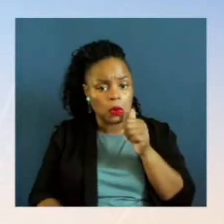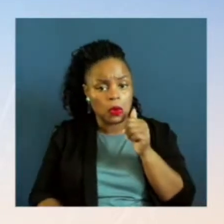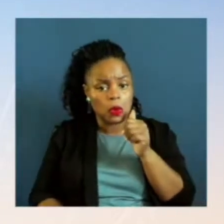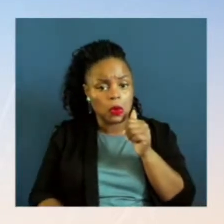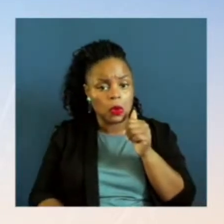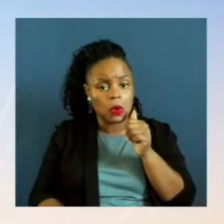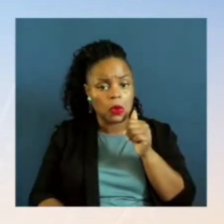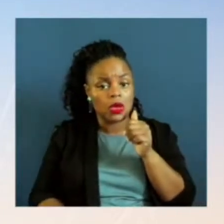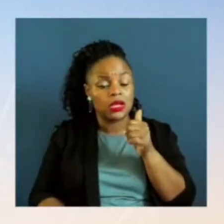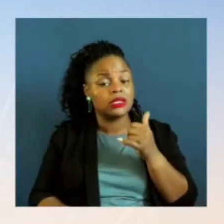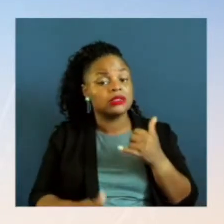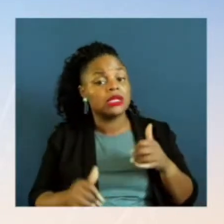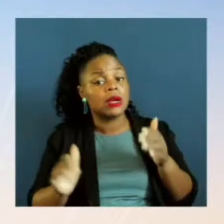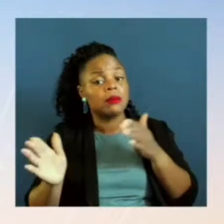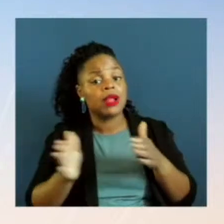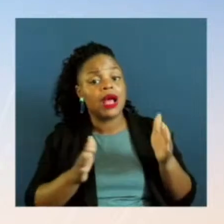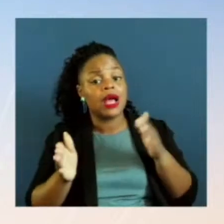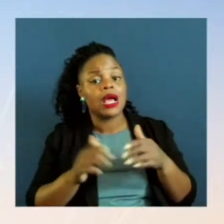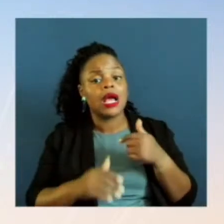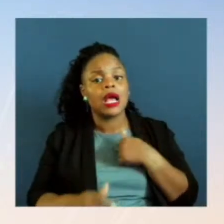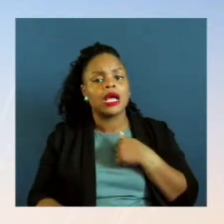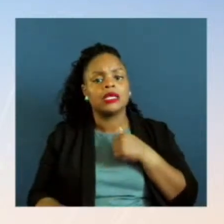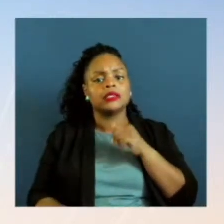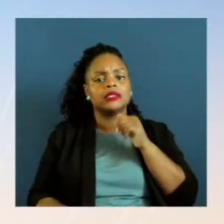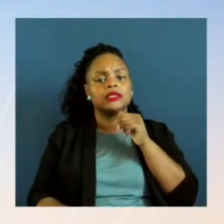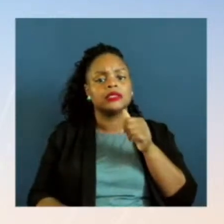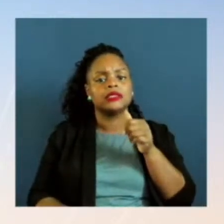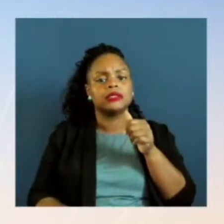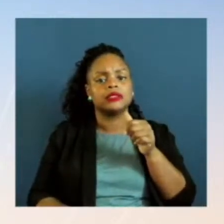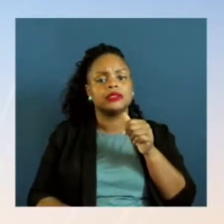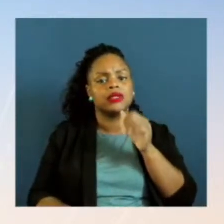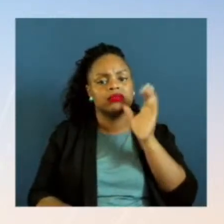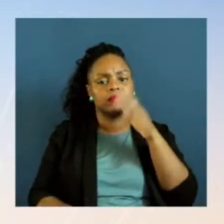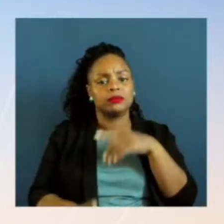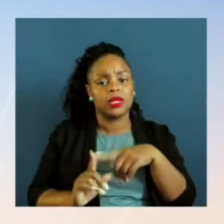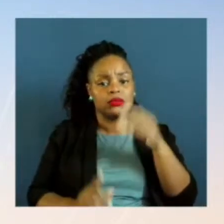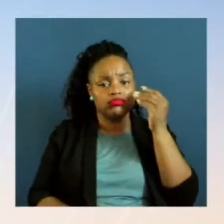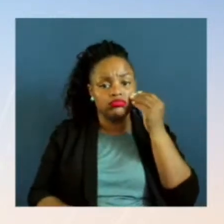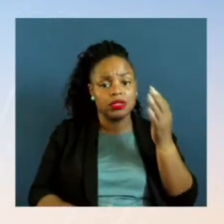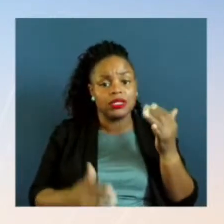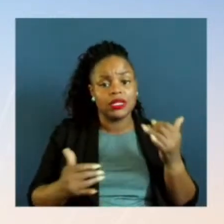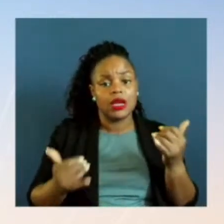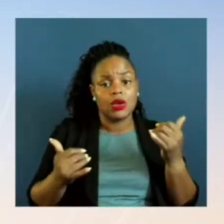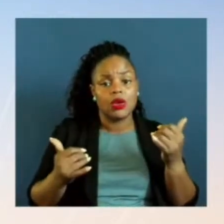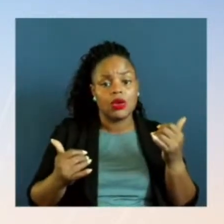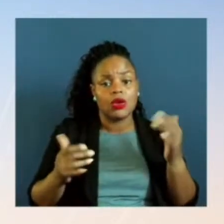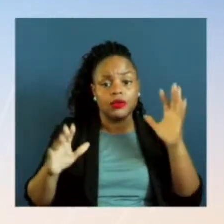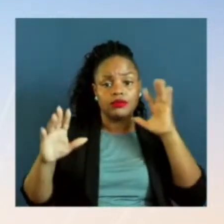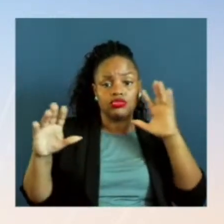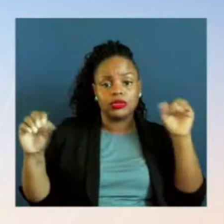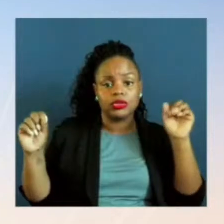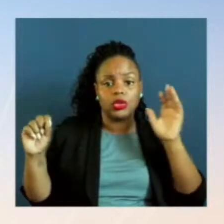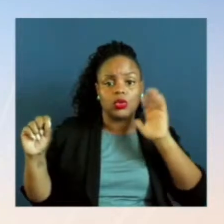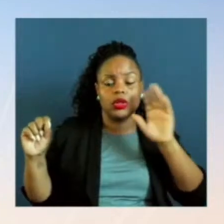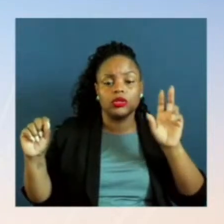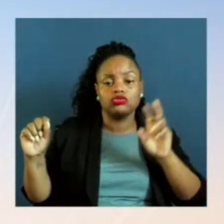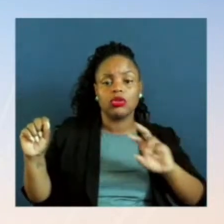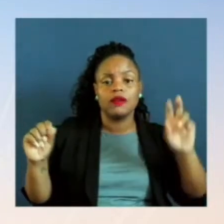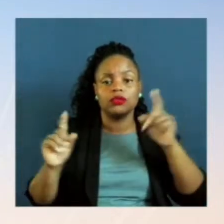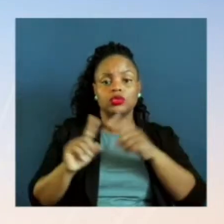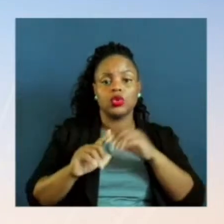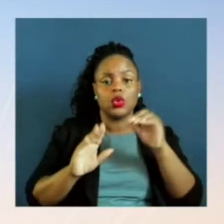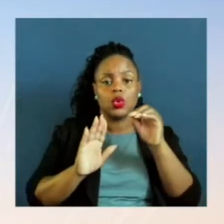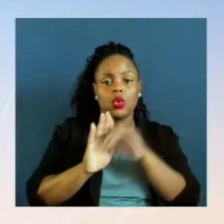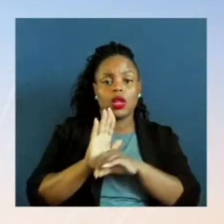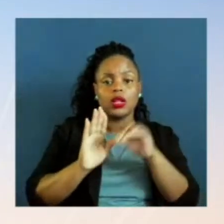you what I know at this point in time. So the president will travel to New Orleans to survey storm damage